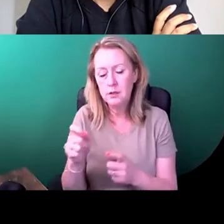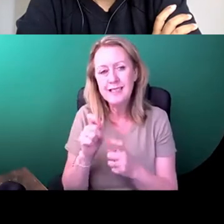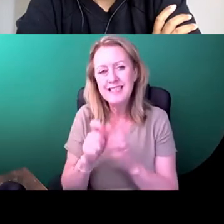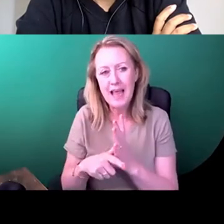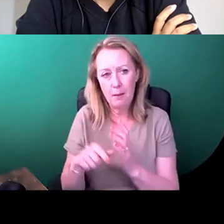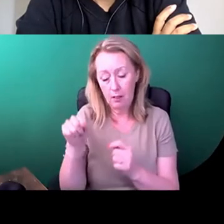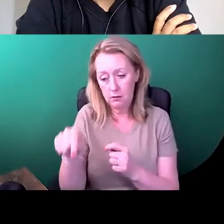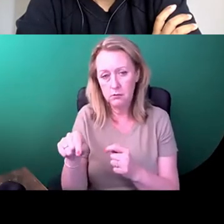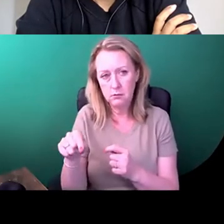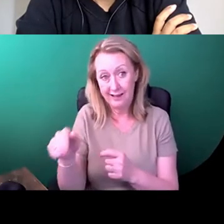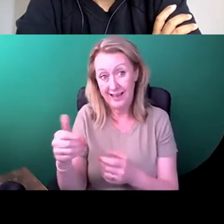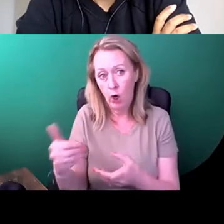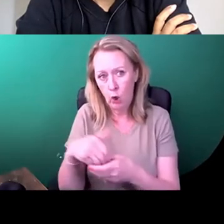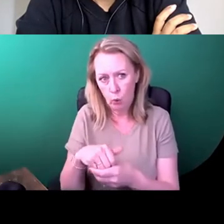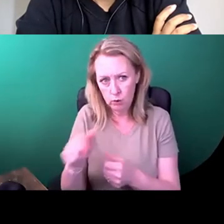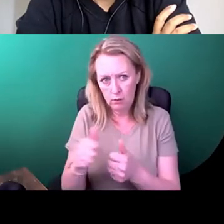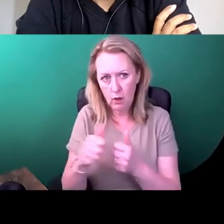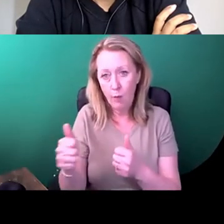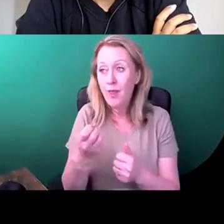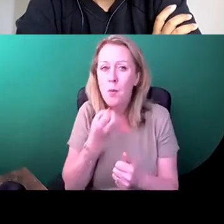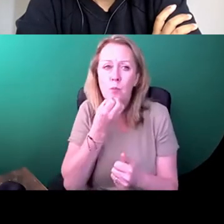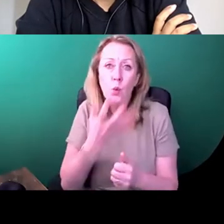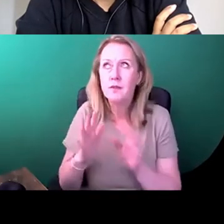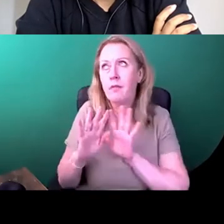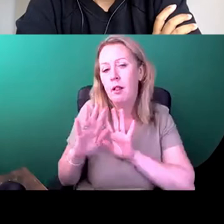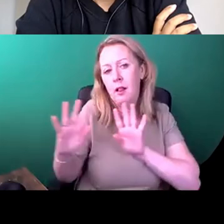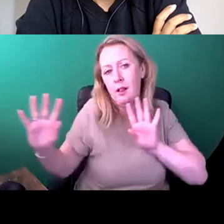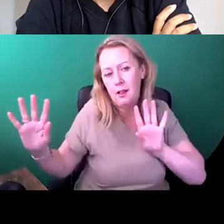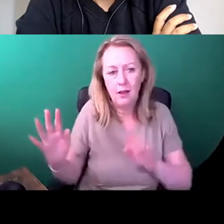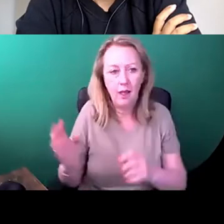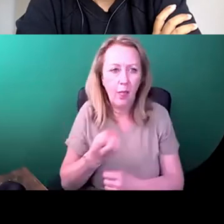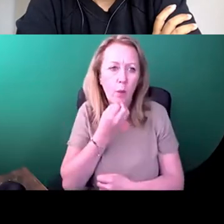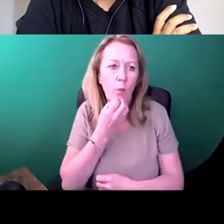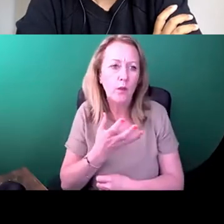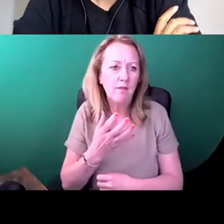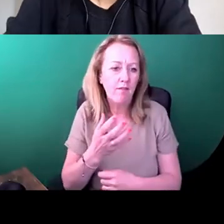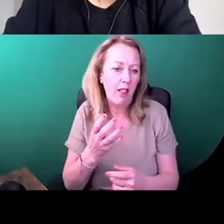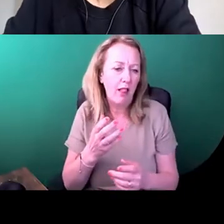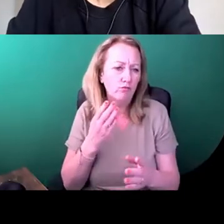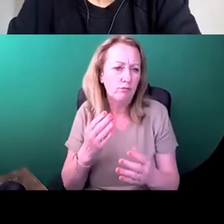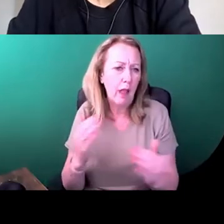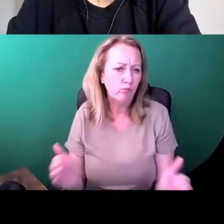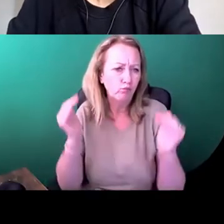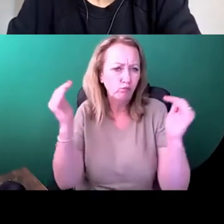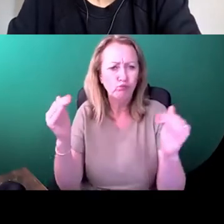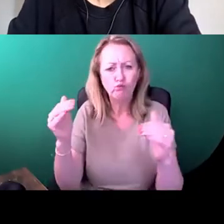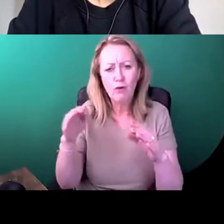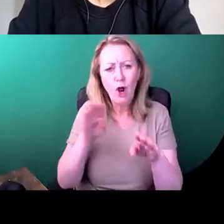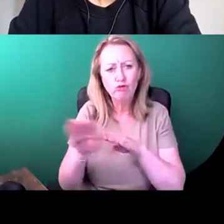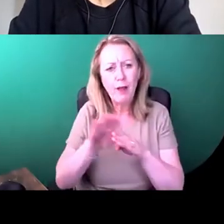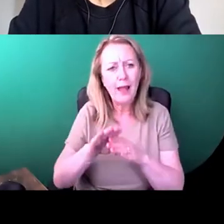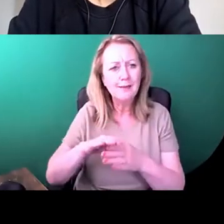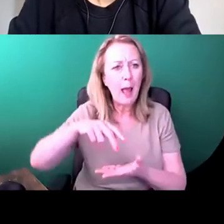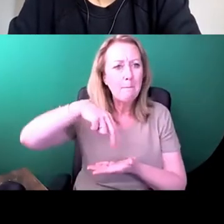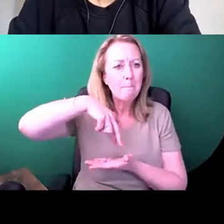that inclusive dance company are a beautiful backdrop for their wonderful, highly trained dancers from the main ballet company. Oops, I've nearly